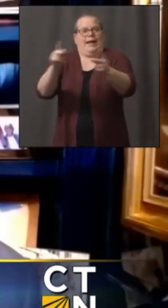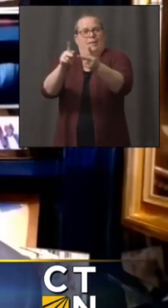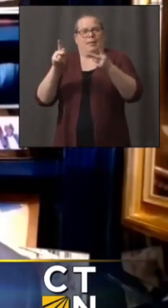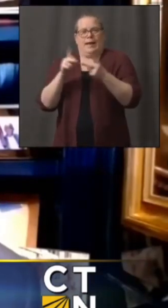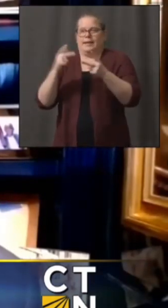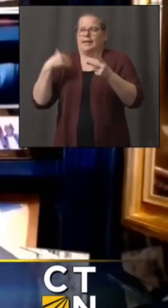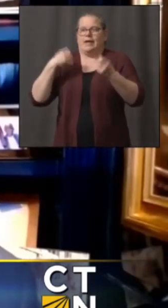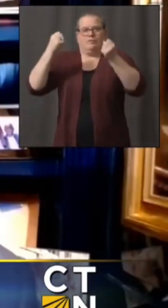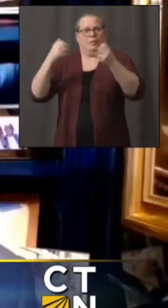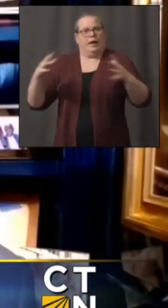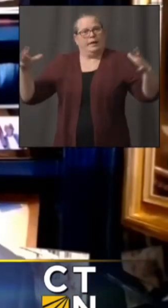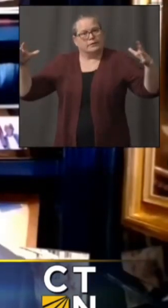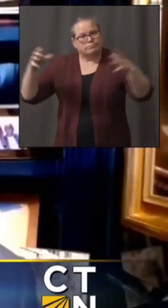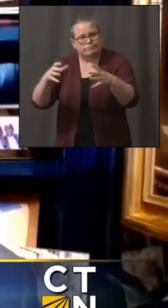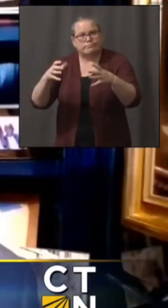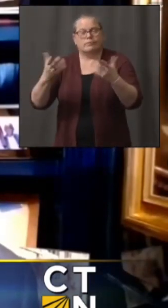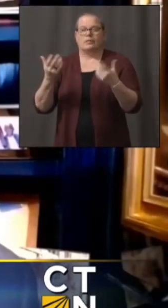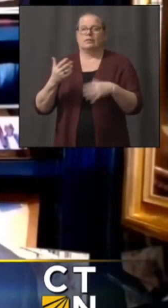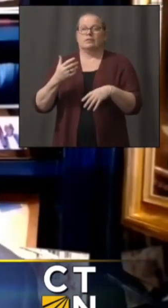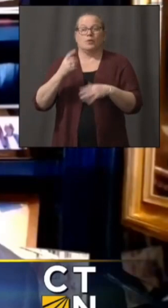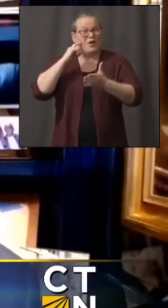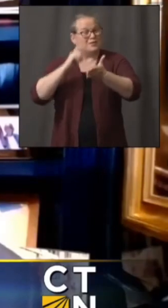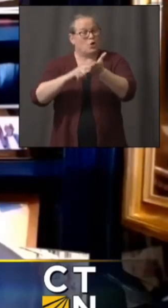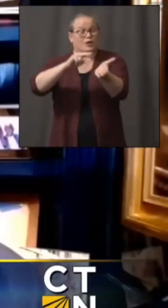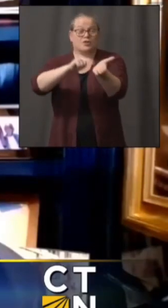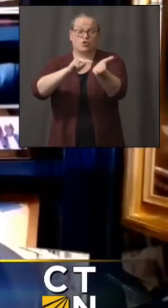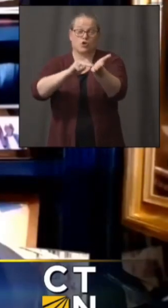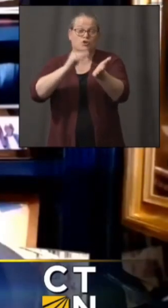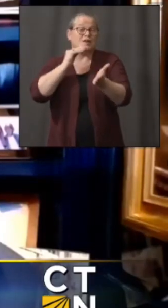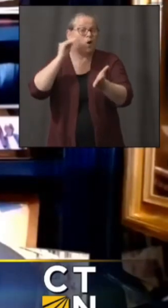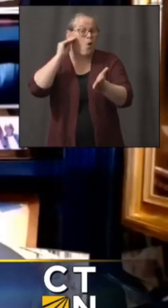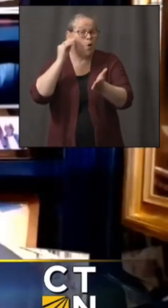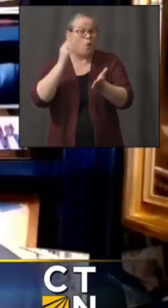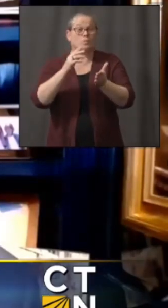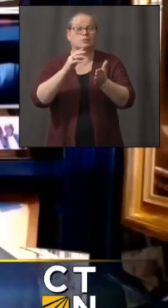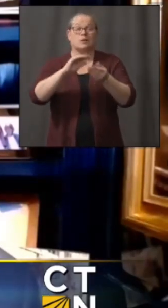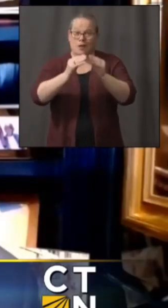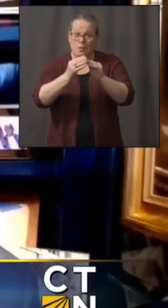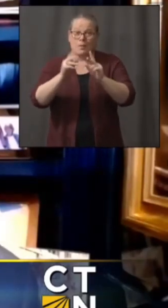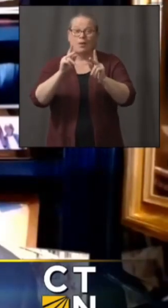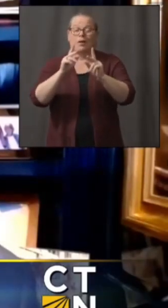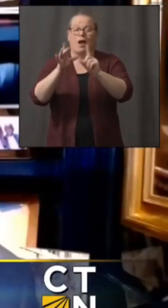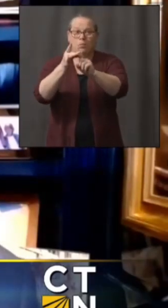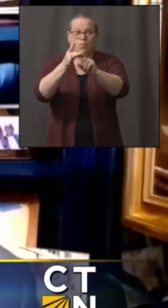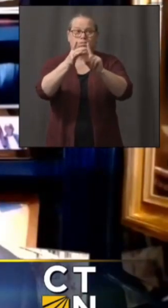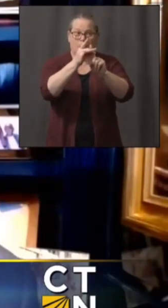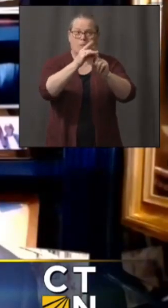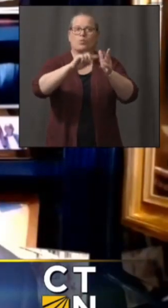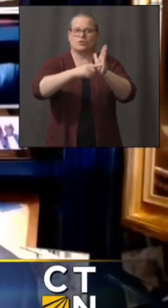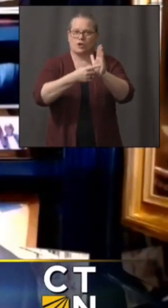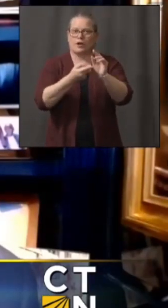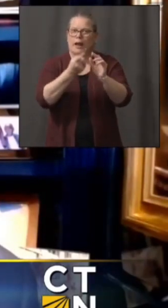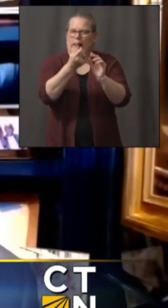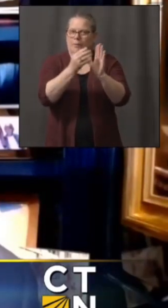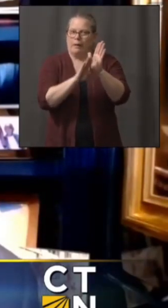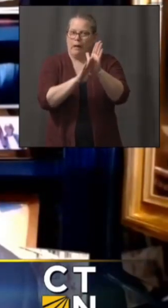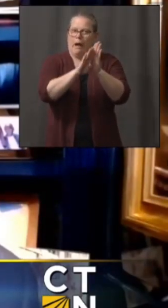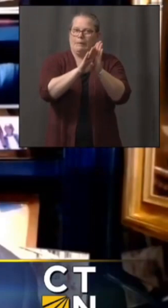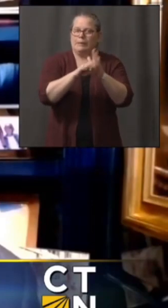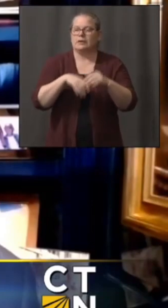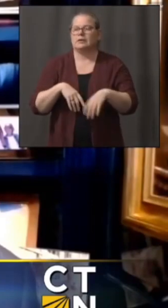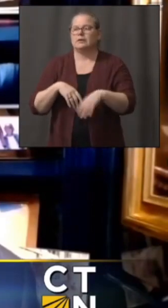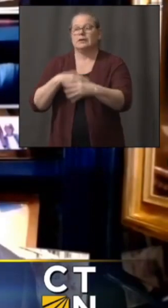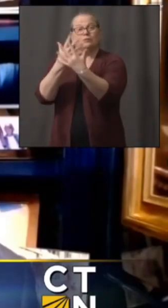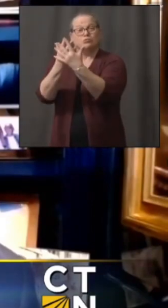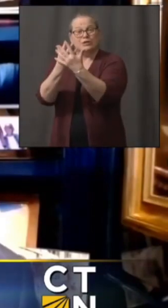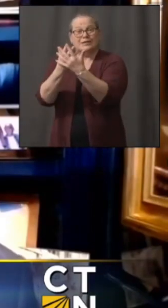Fatalities and infections are ramping up at nursing homes, and I wouldn't be surprised to see something at our correctional facilities as well. I want